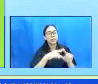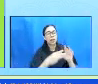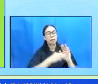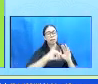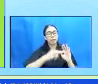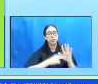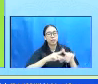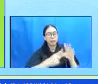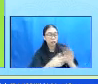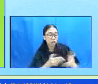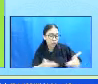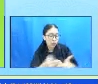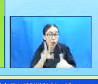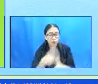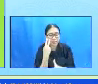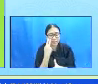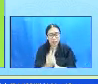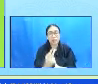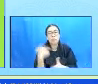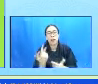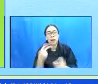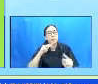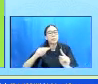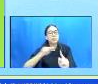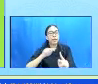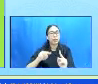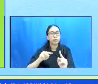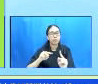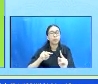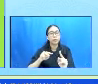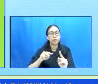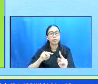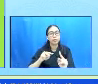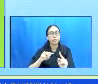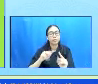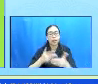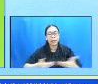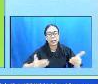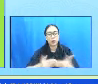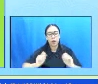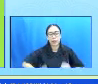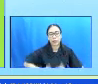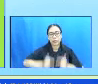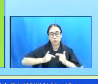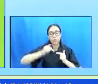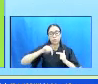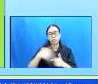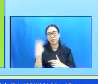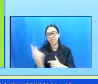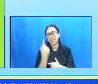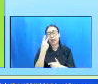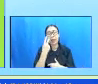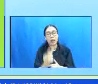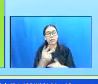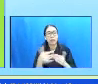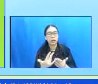of independent oil palm smallholders in the national biodiesel supply chain or the policy can support